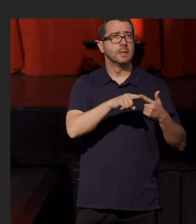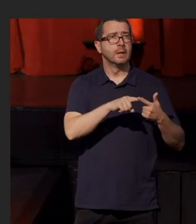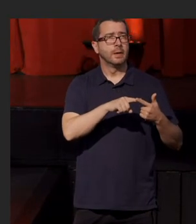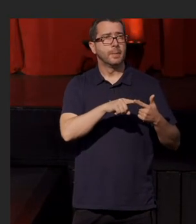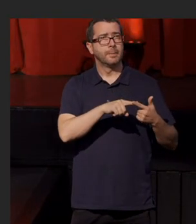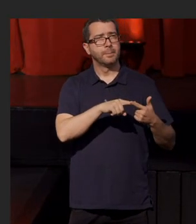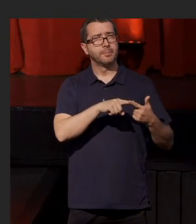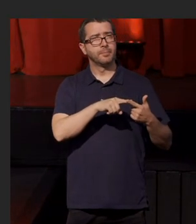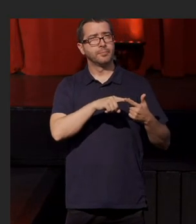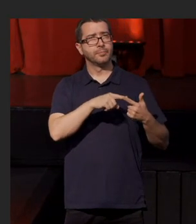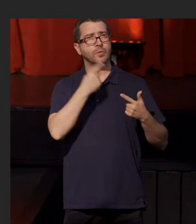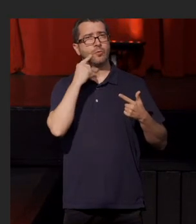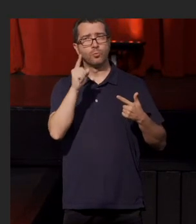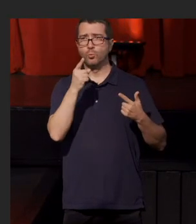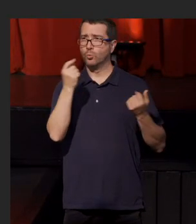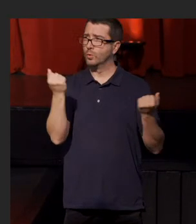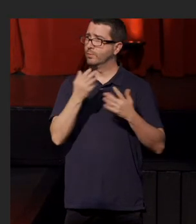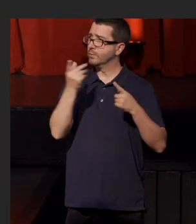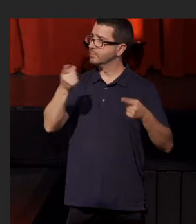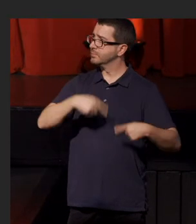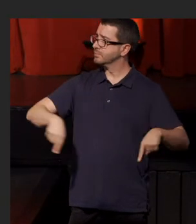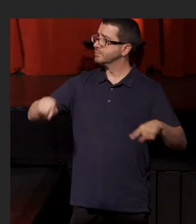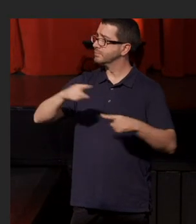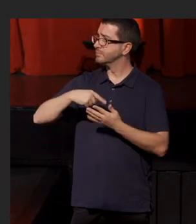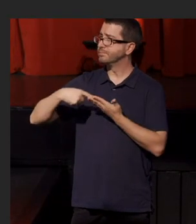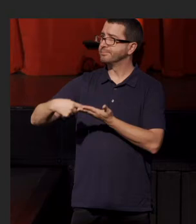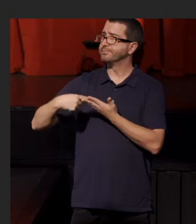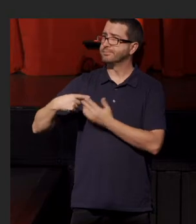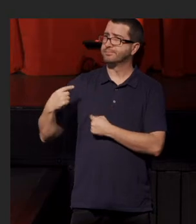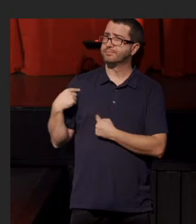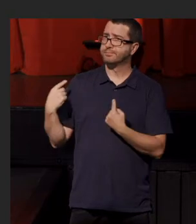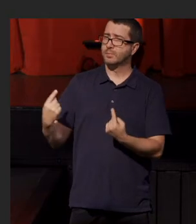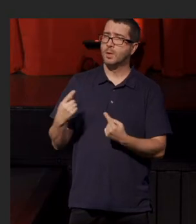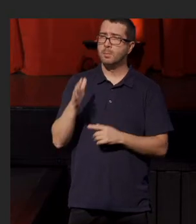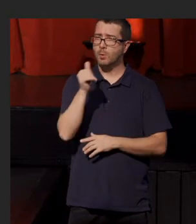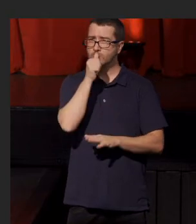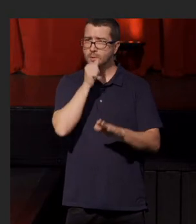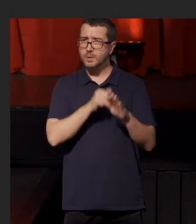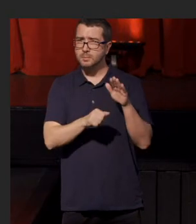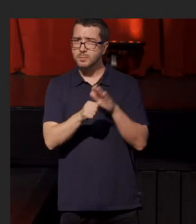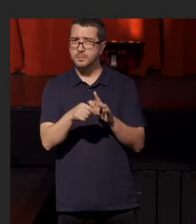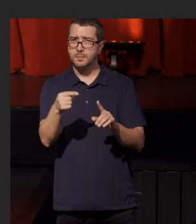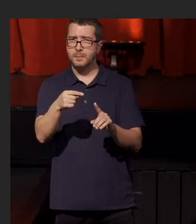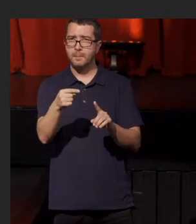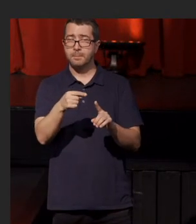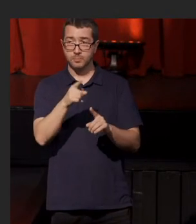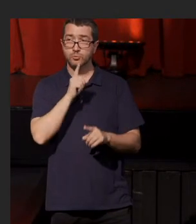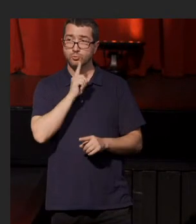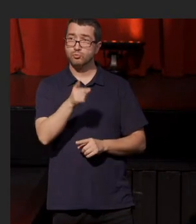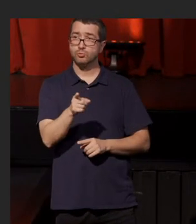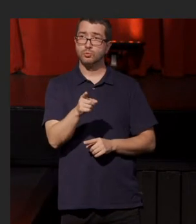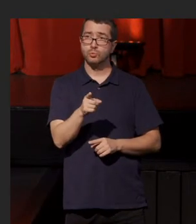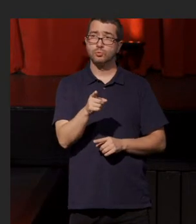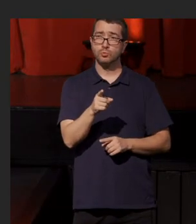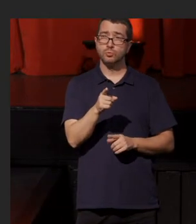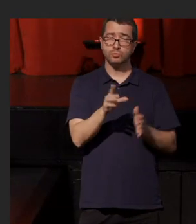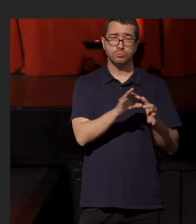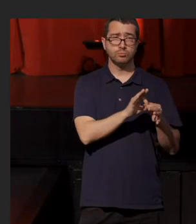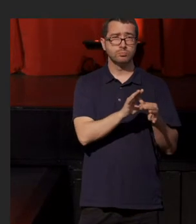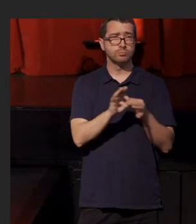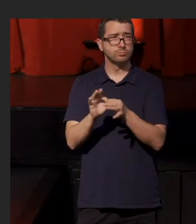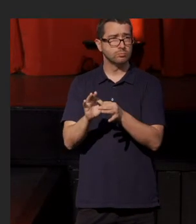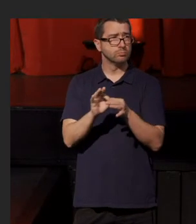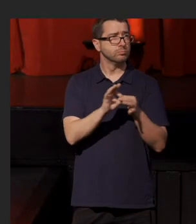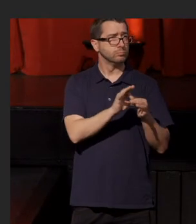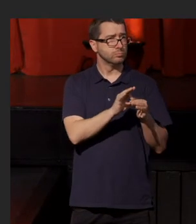that we're describing here. I just want to say one thing, though, about anonymity. While it is true that there is a correlation, I would